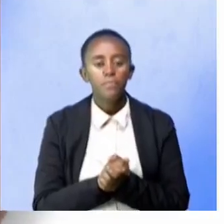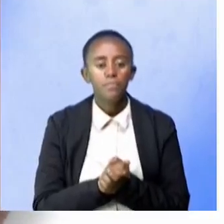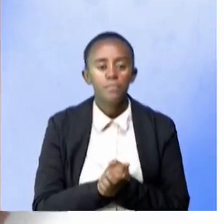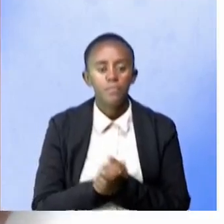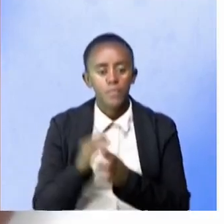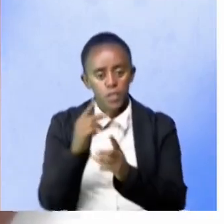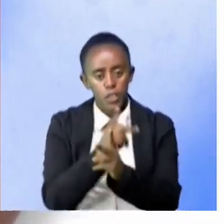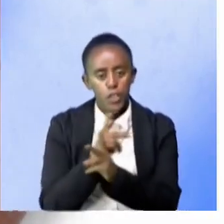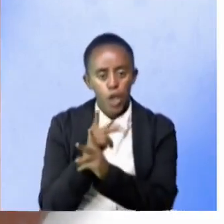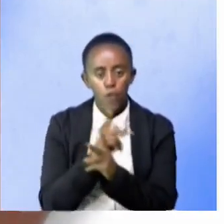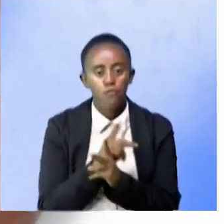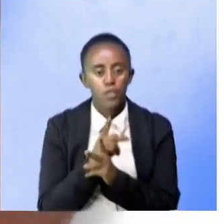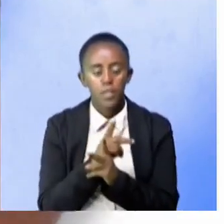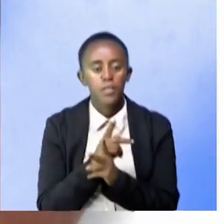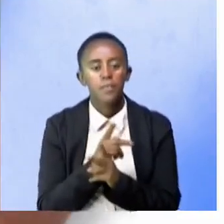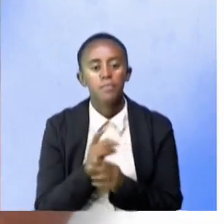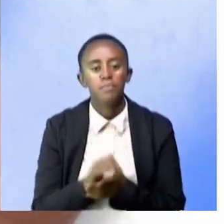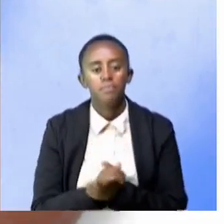carefully